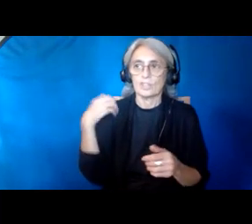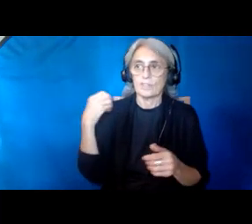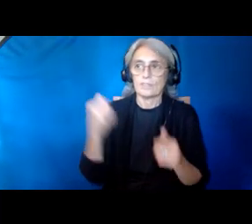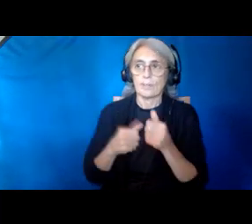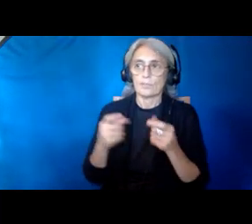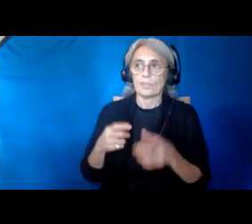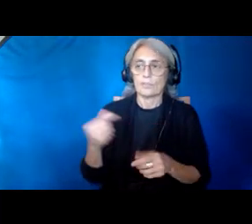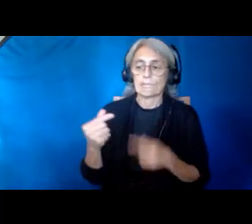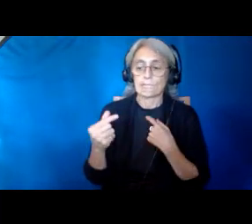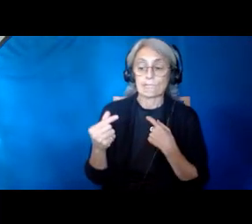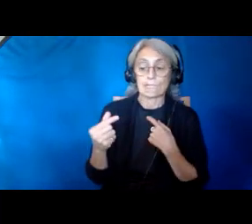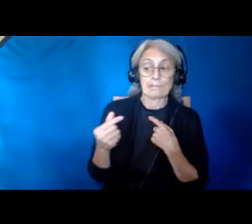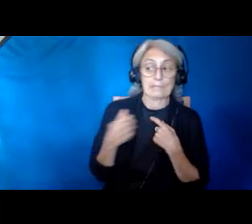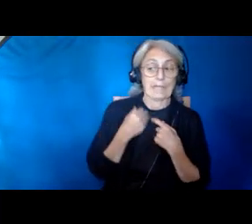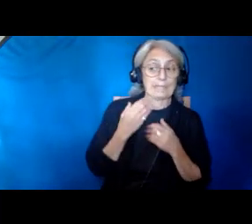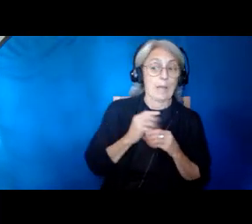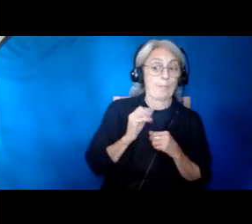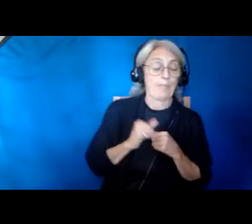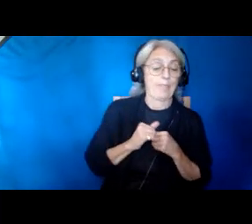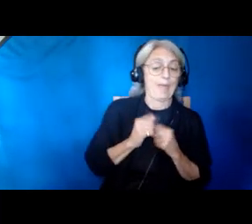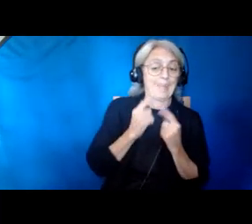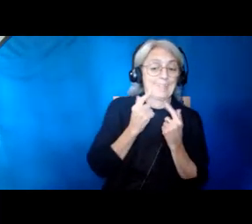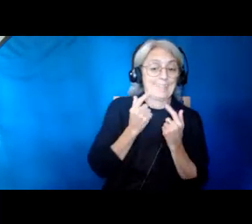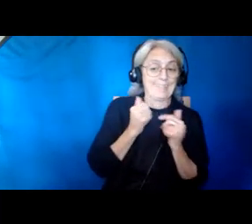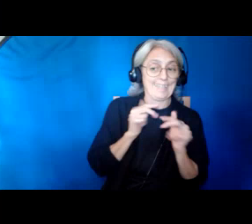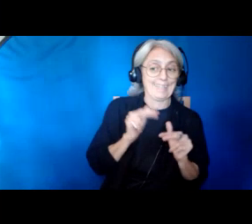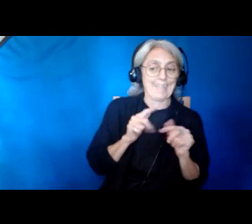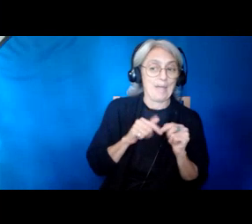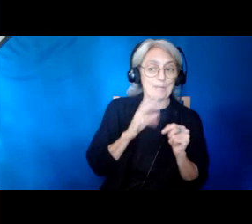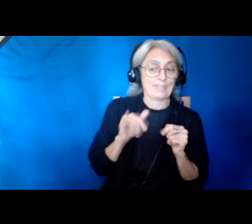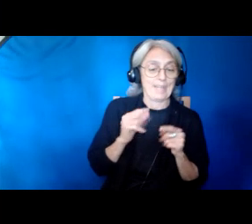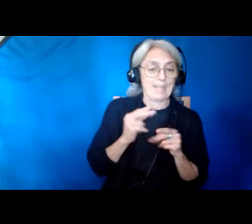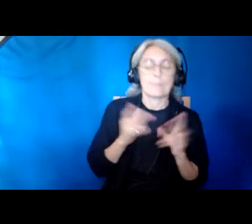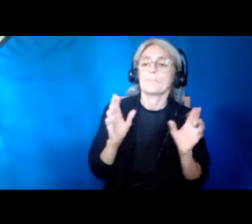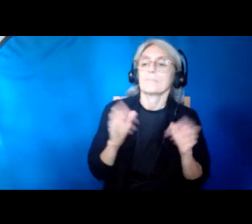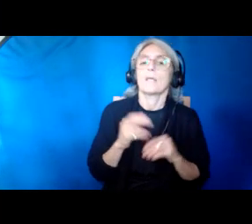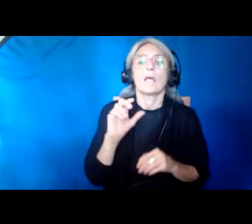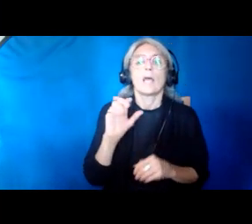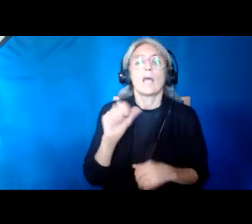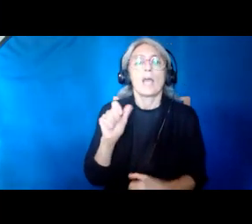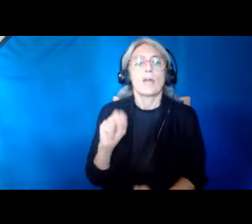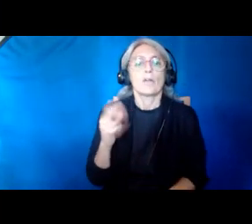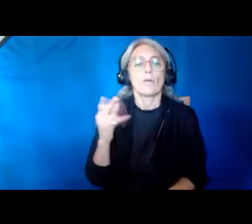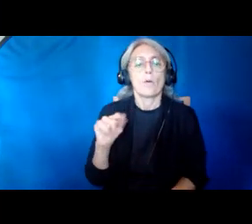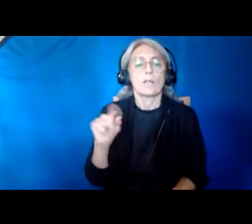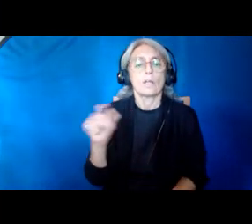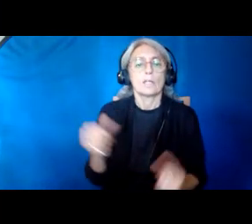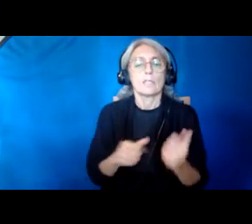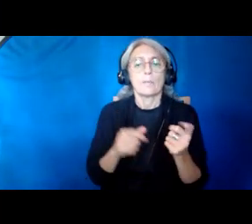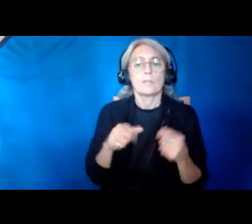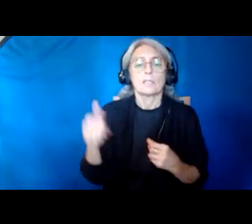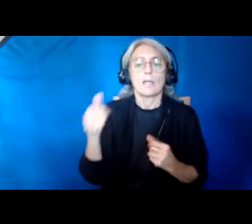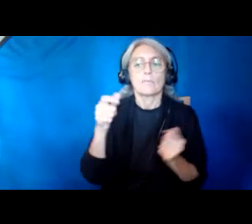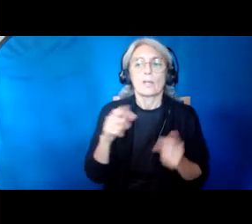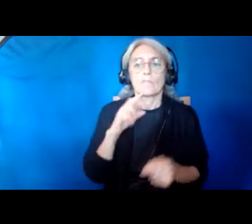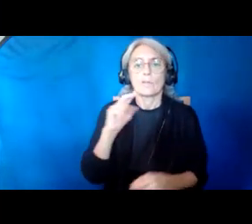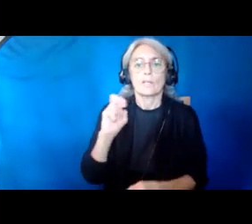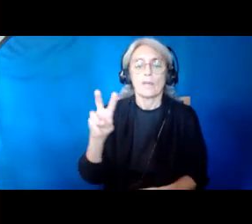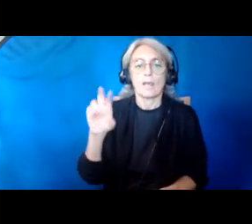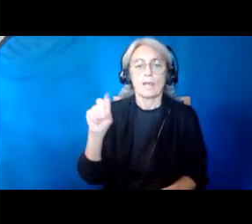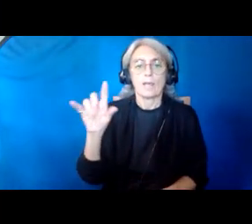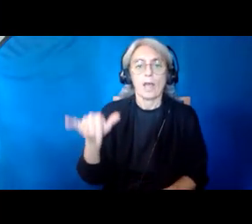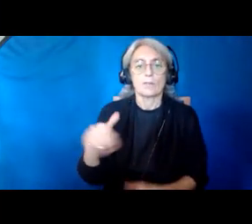Although I think I could pronounce it. I'll save it for later. My name is Aaron Hoyt. I'm the Deputy Executive Director for the Nevada County Transportation Commission